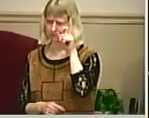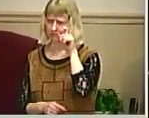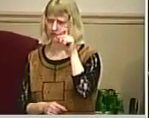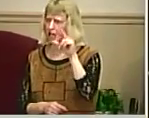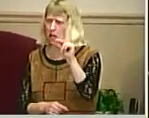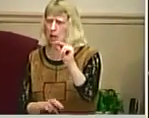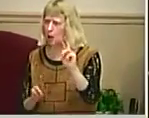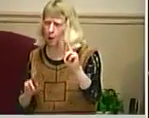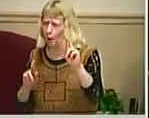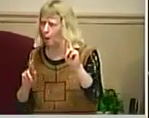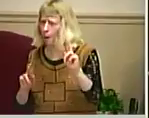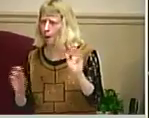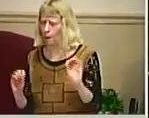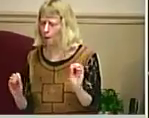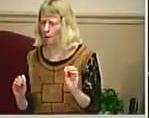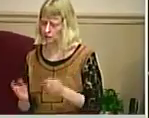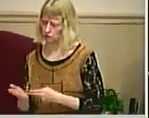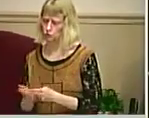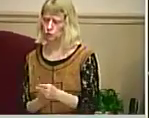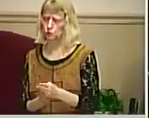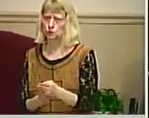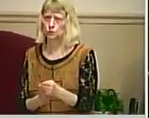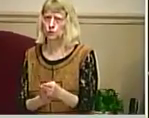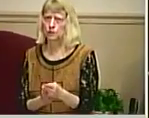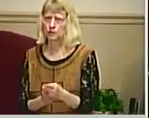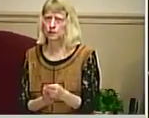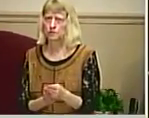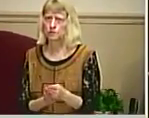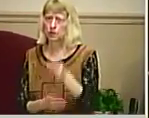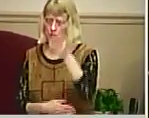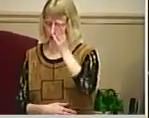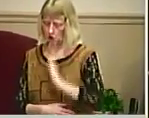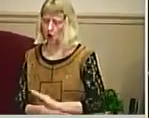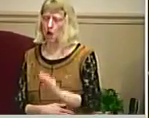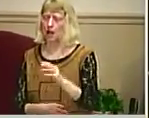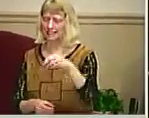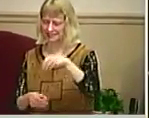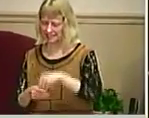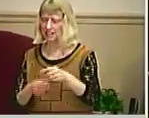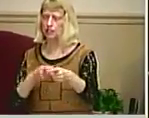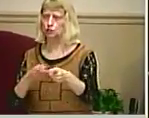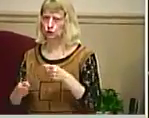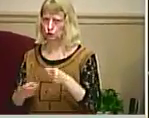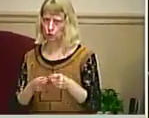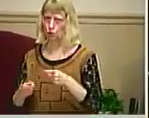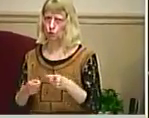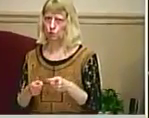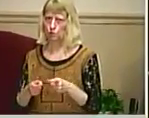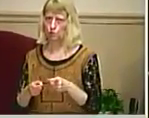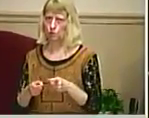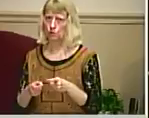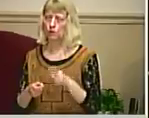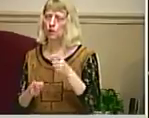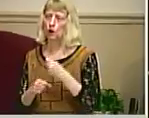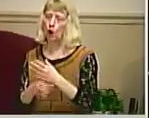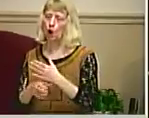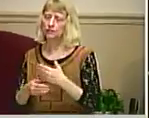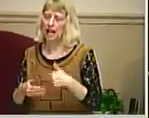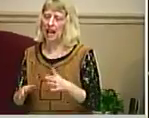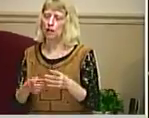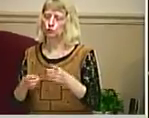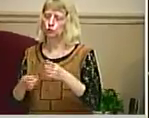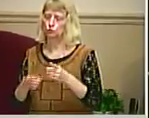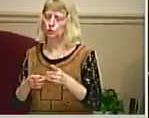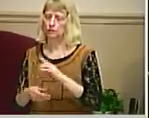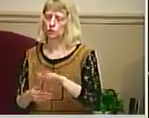No hope about it. It is true. God is in control, and He's the one who causes, allows,